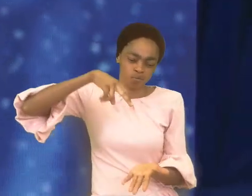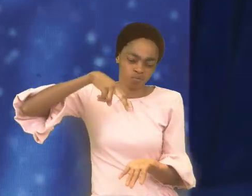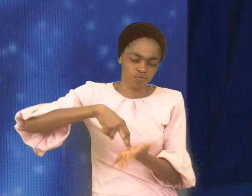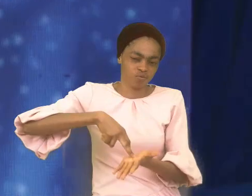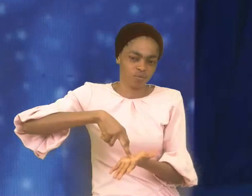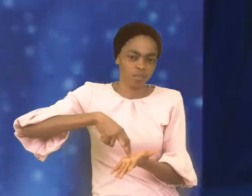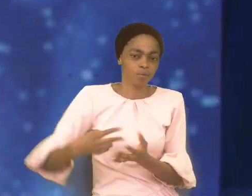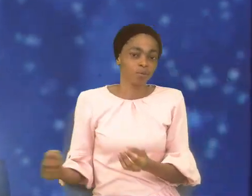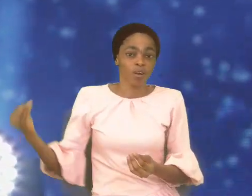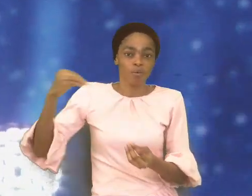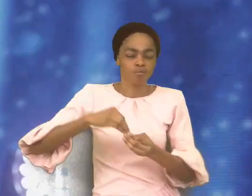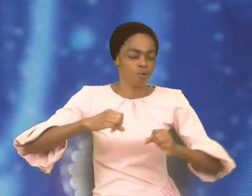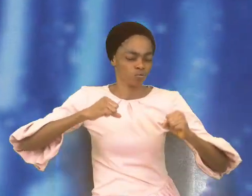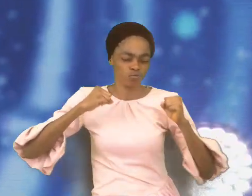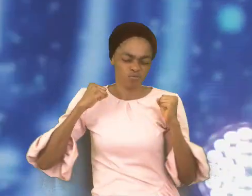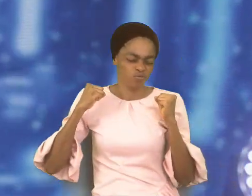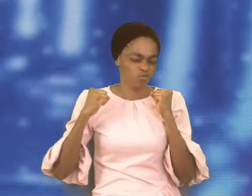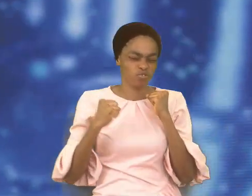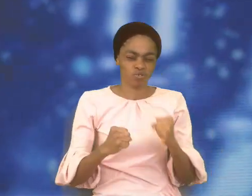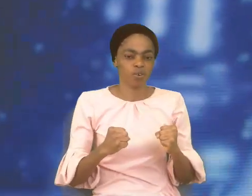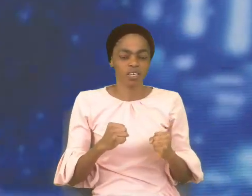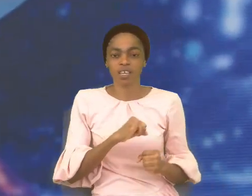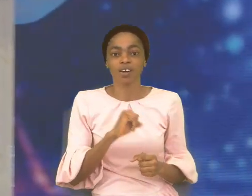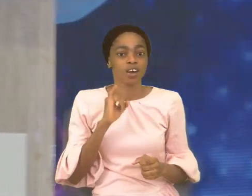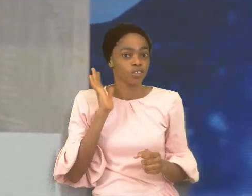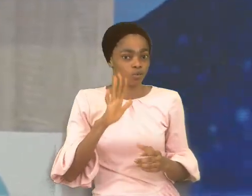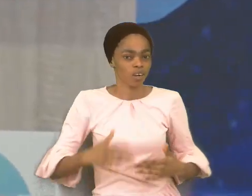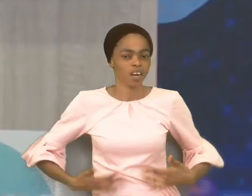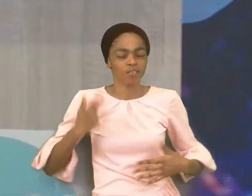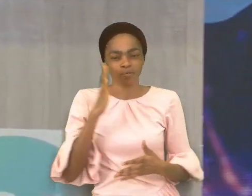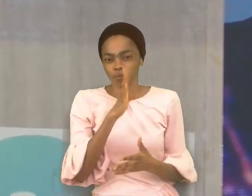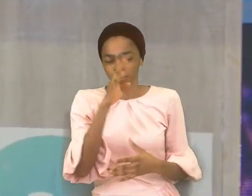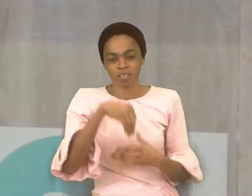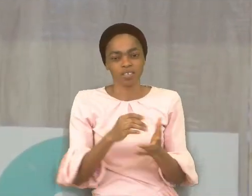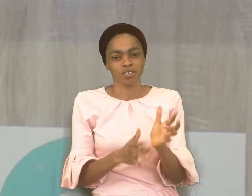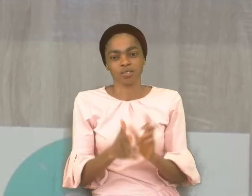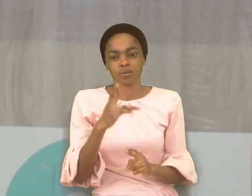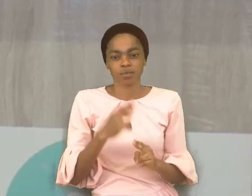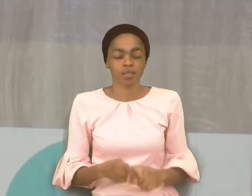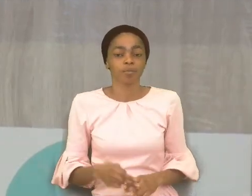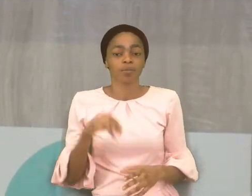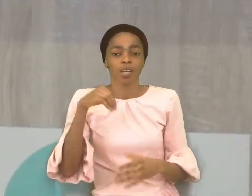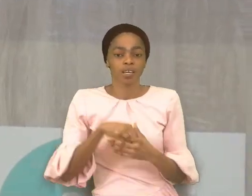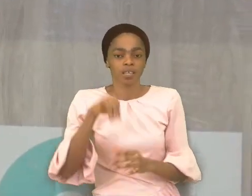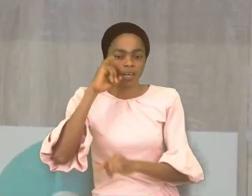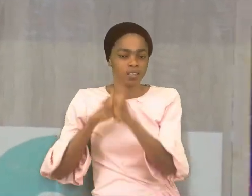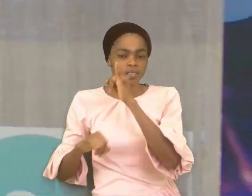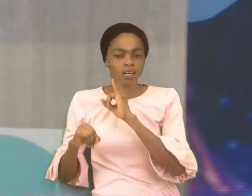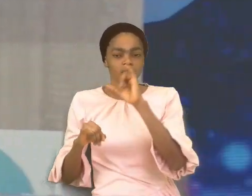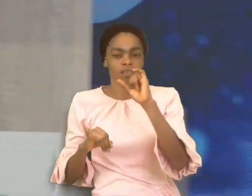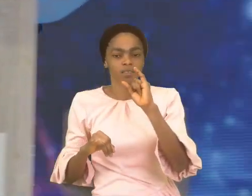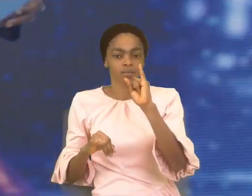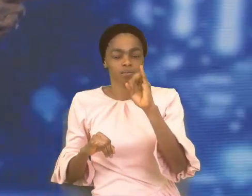are coming to Isaiah chapter 54, and I'm reading from verse 14.